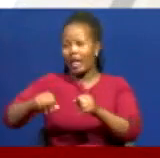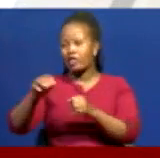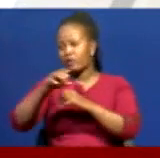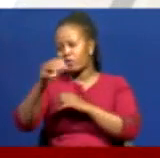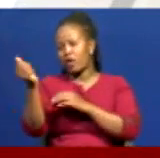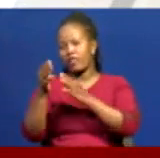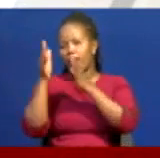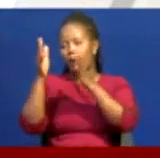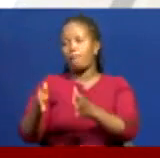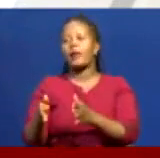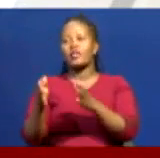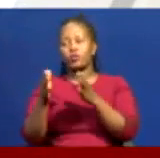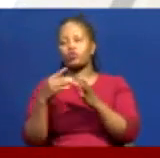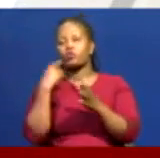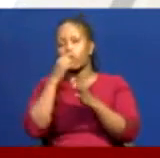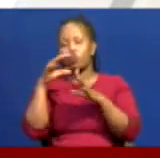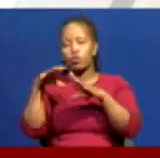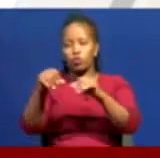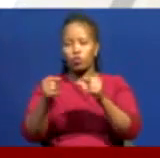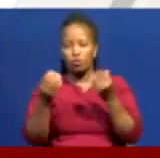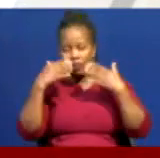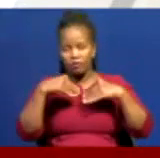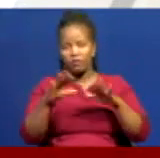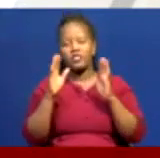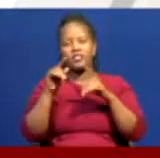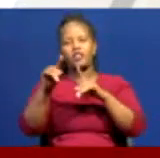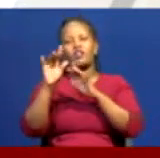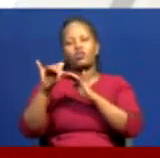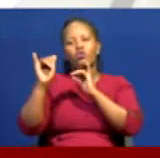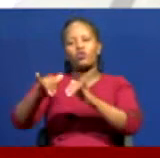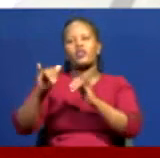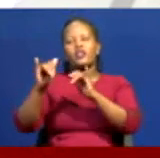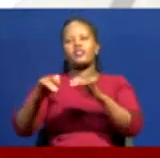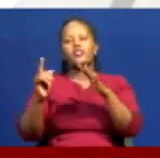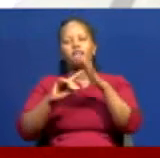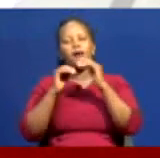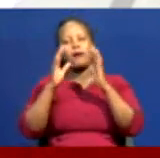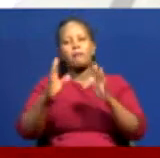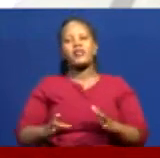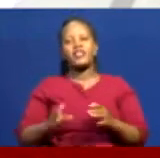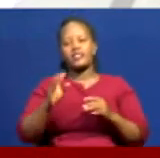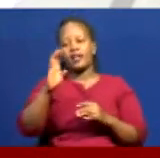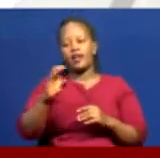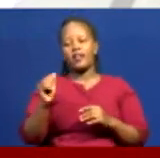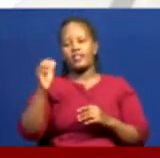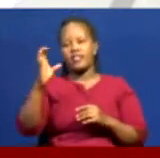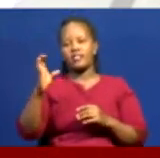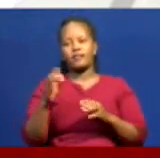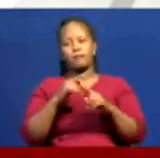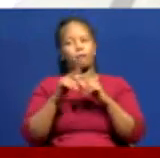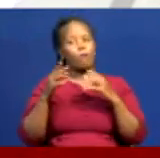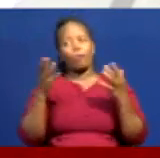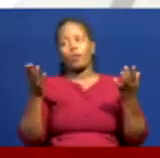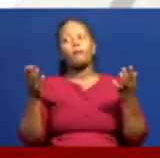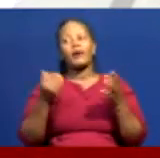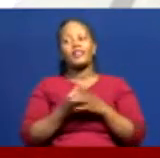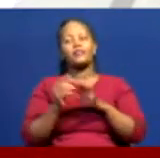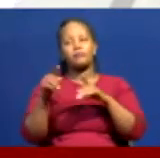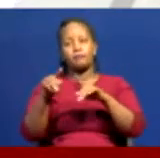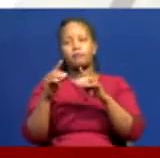the person who takes over the Ministry of East African Community, she remains the Minister for EAC, but that is... She